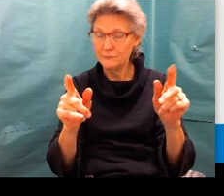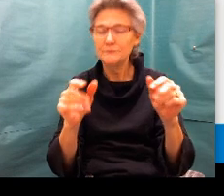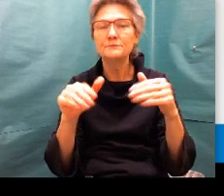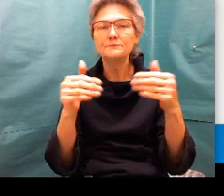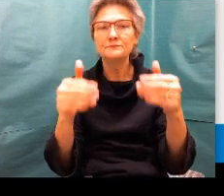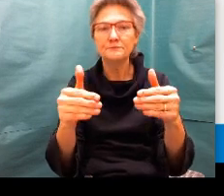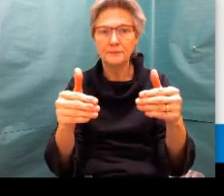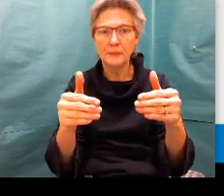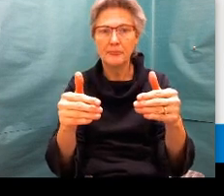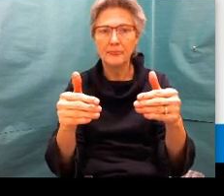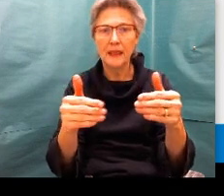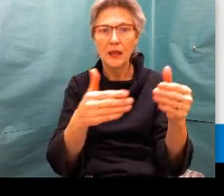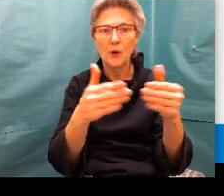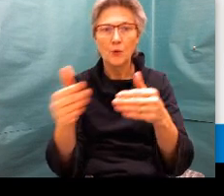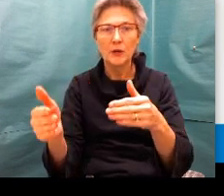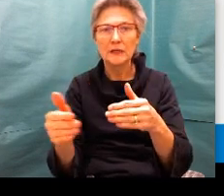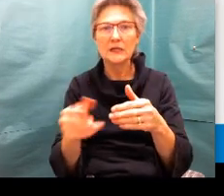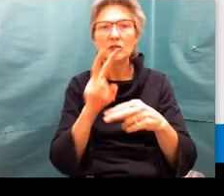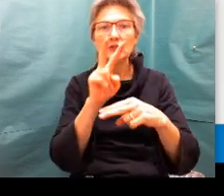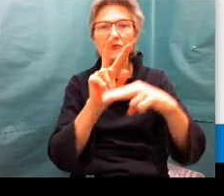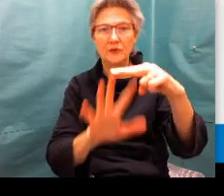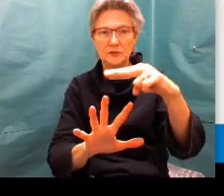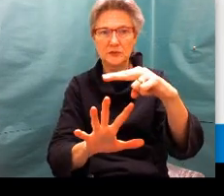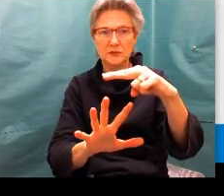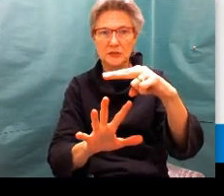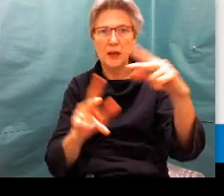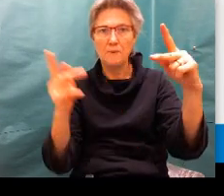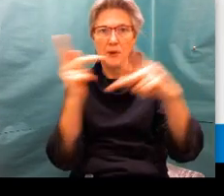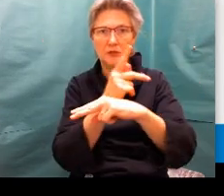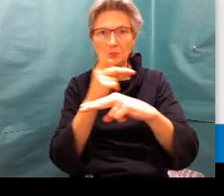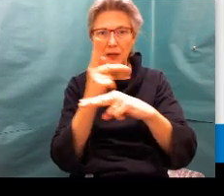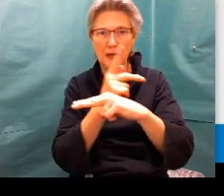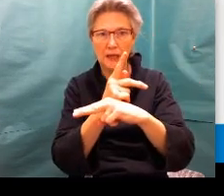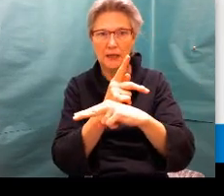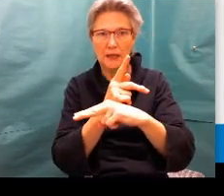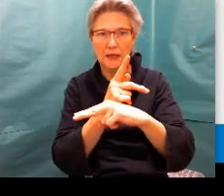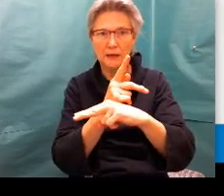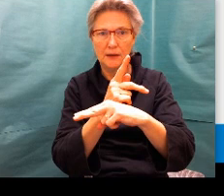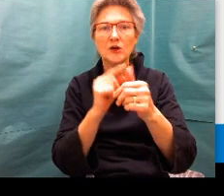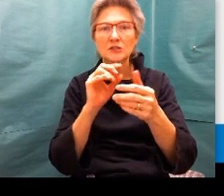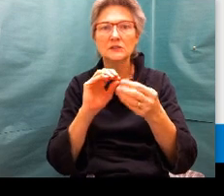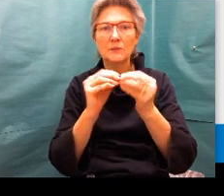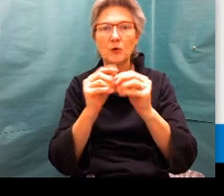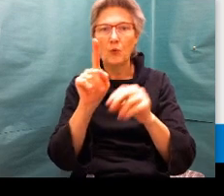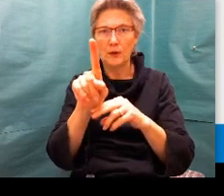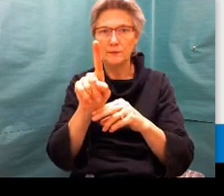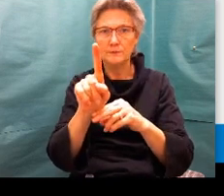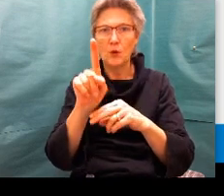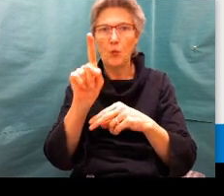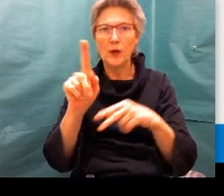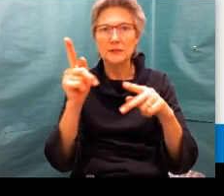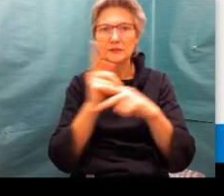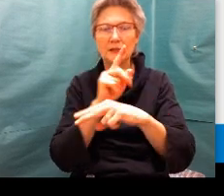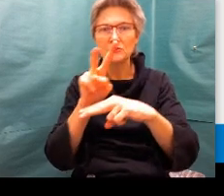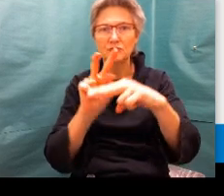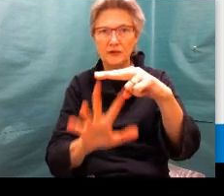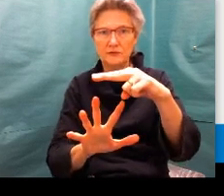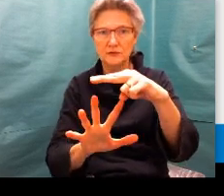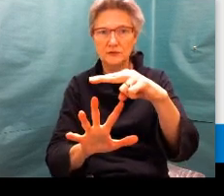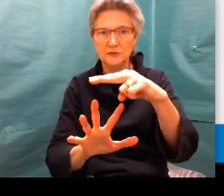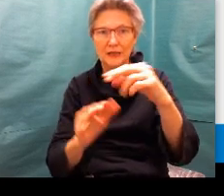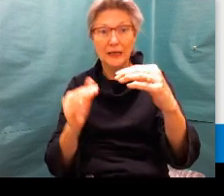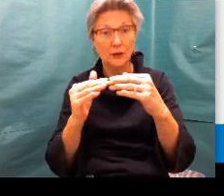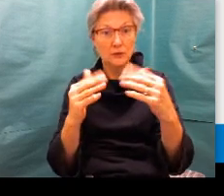So here we're going to take 2/5 and we're going to multiply it by our first counting number of 1. Well, 1 times